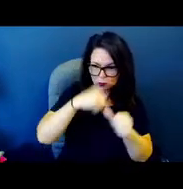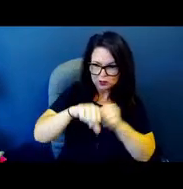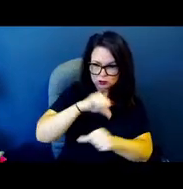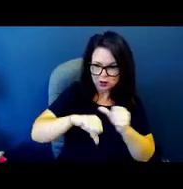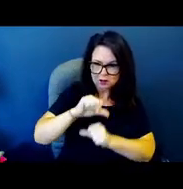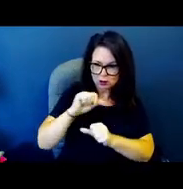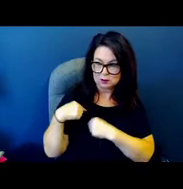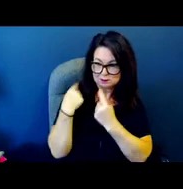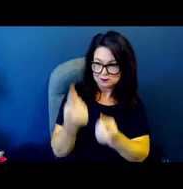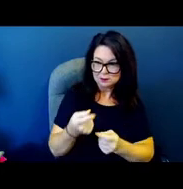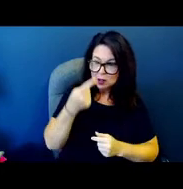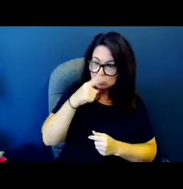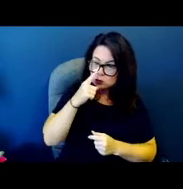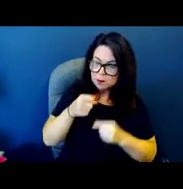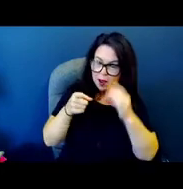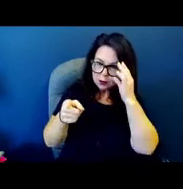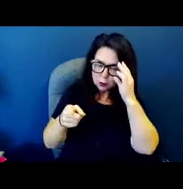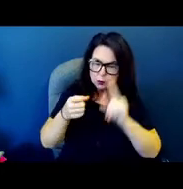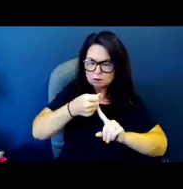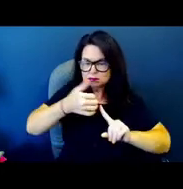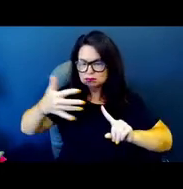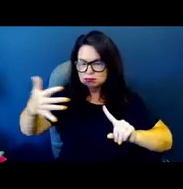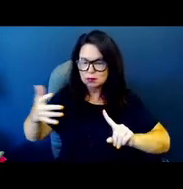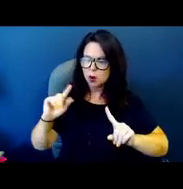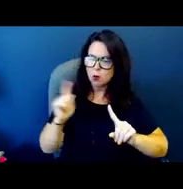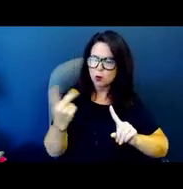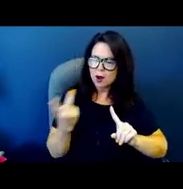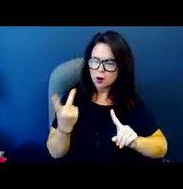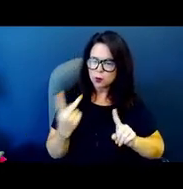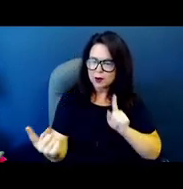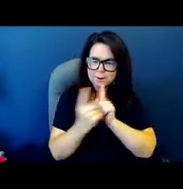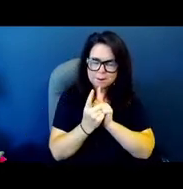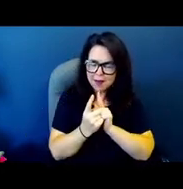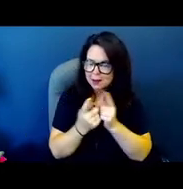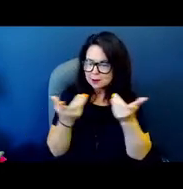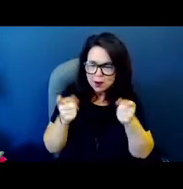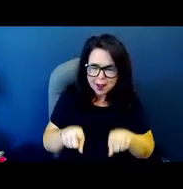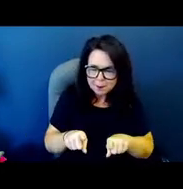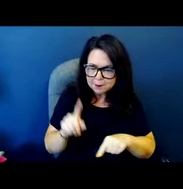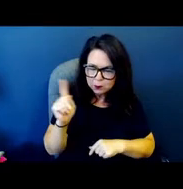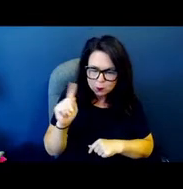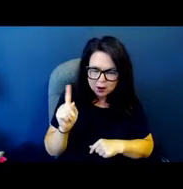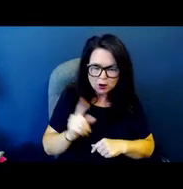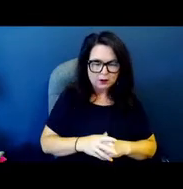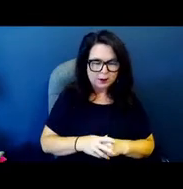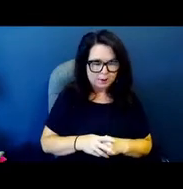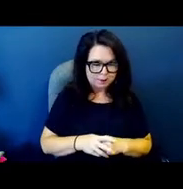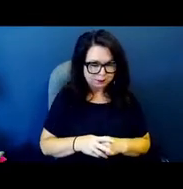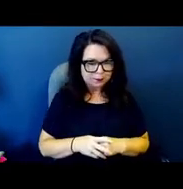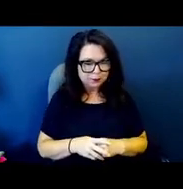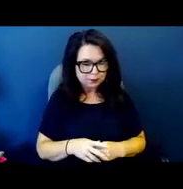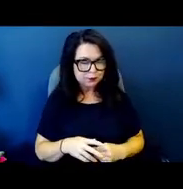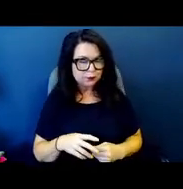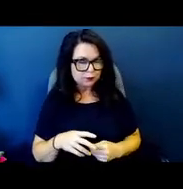about that time when we first met, where we were and how we met? We met, it was at